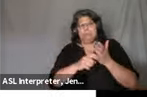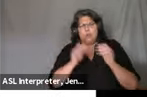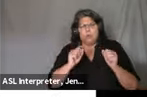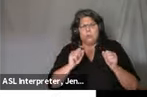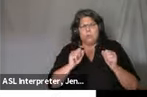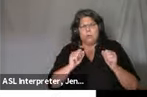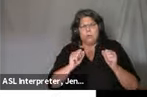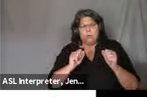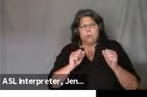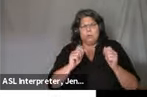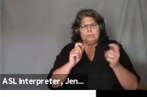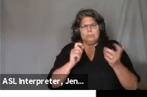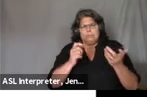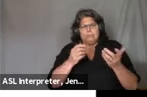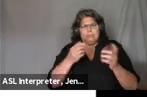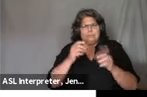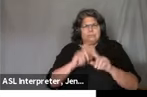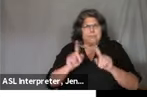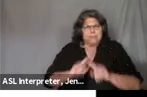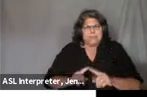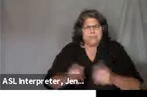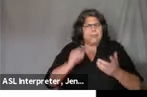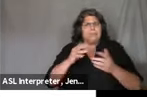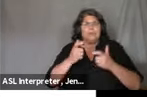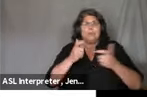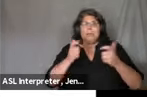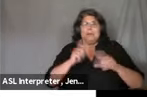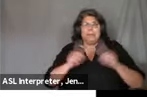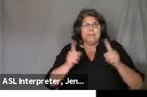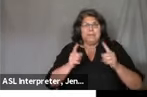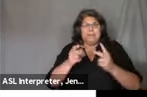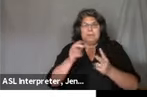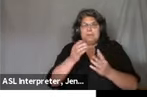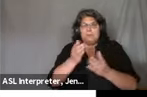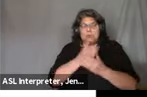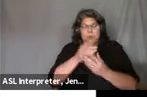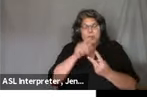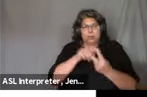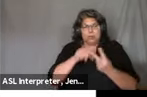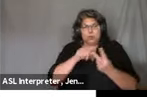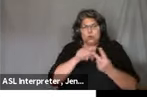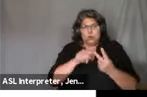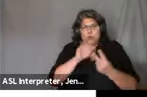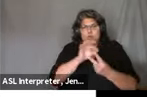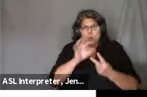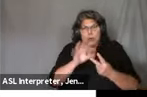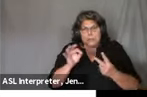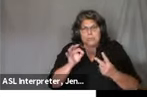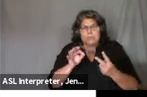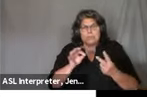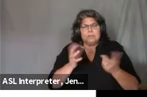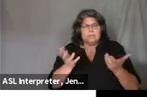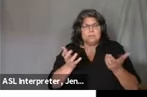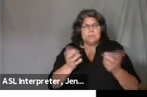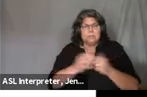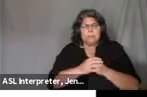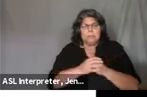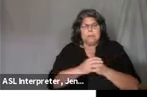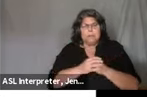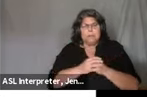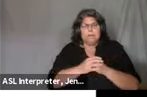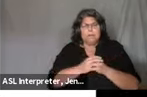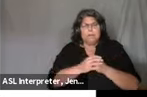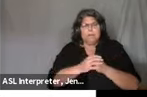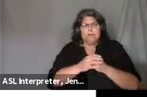there are significant differences between the two alternatives from either of those points of view? And